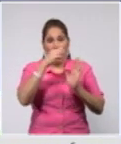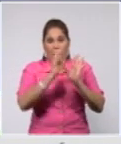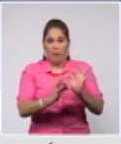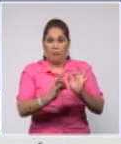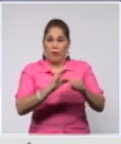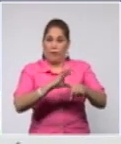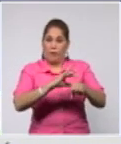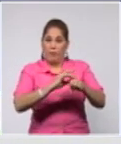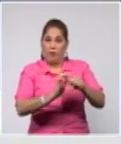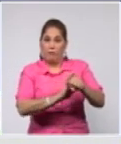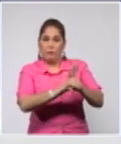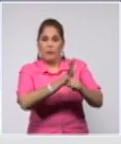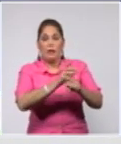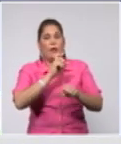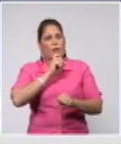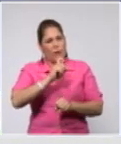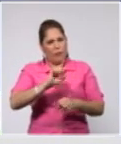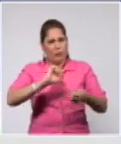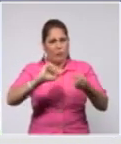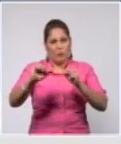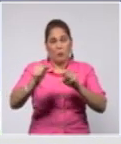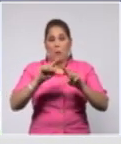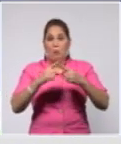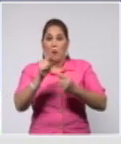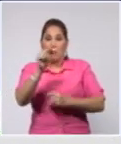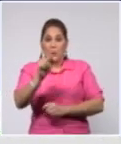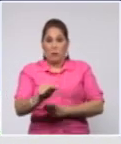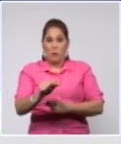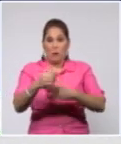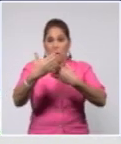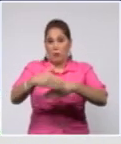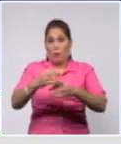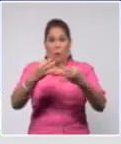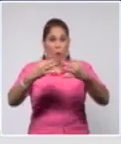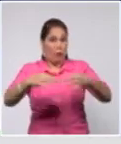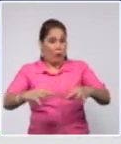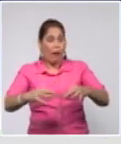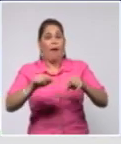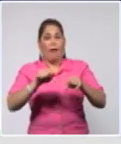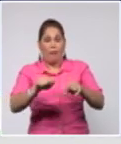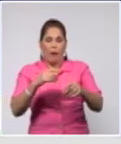85.9%, have recovered from the virus and been discharged from hospital.